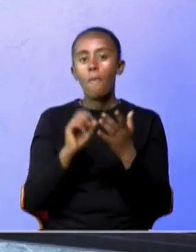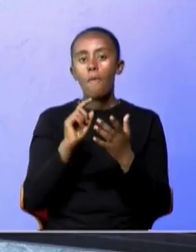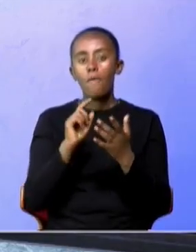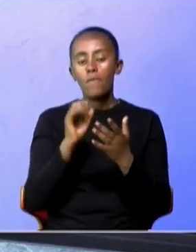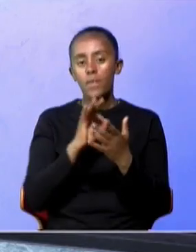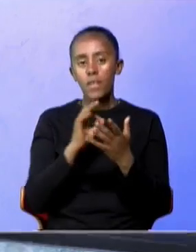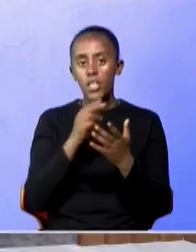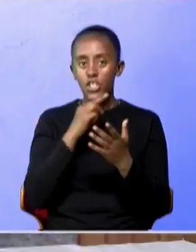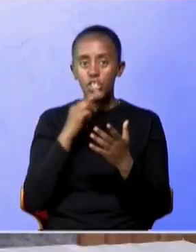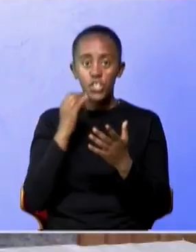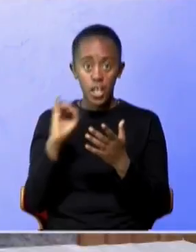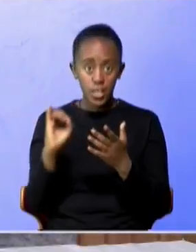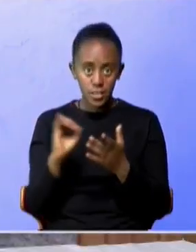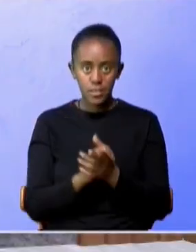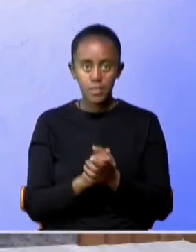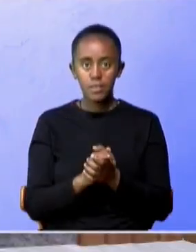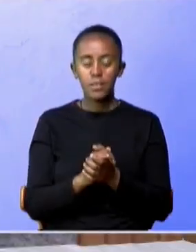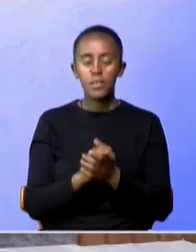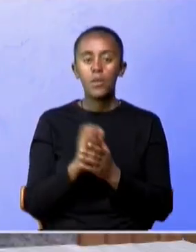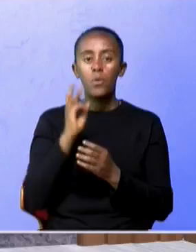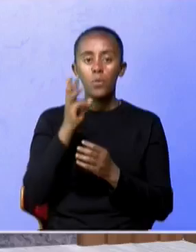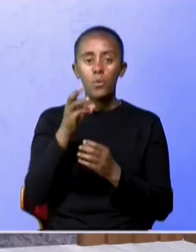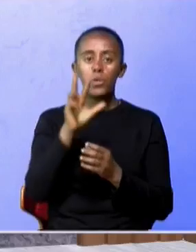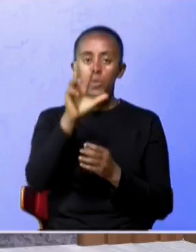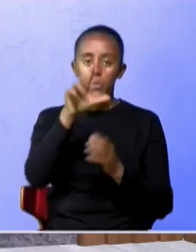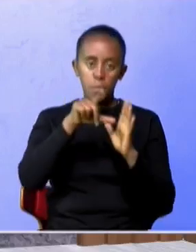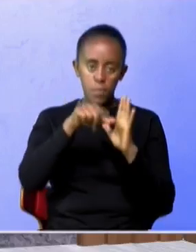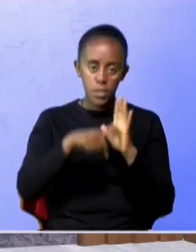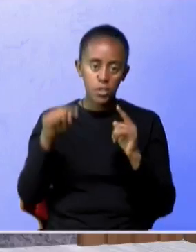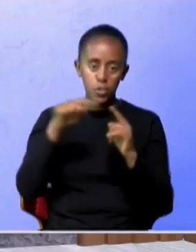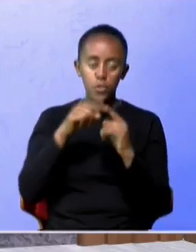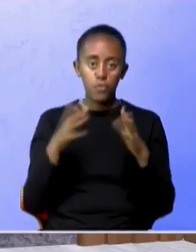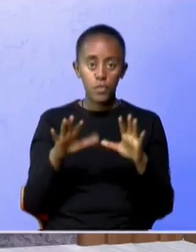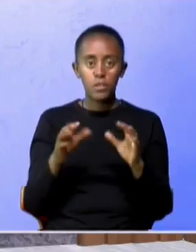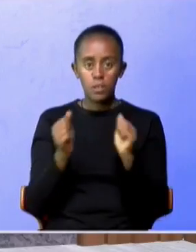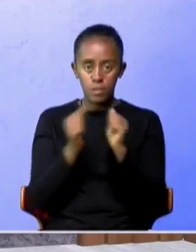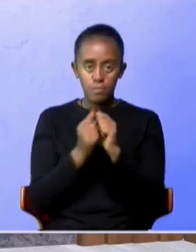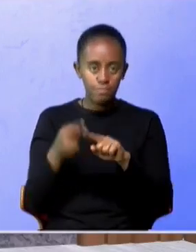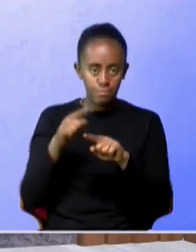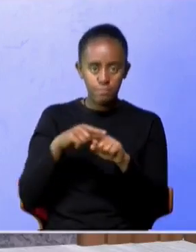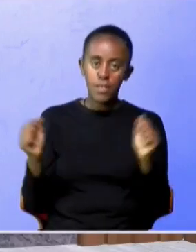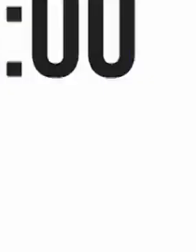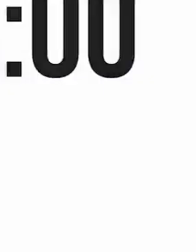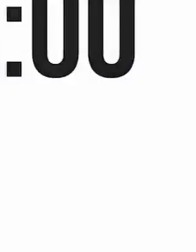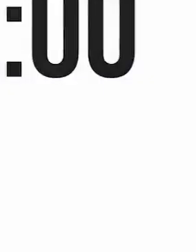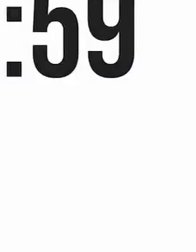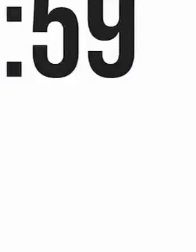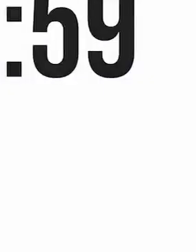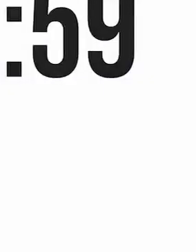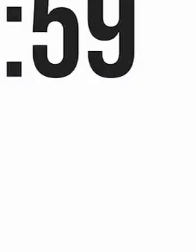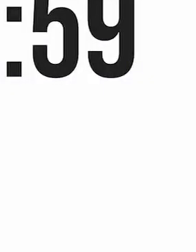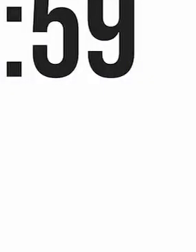gerunds. So I will give you 3 minutes to finish, and then we'll come back and do it together.